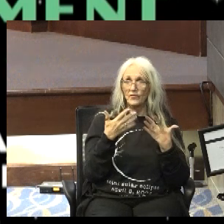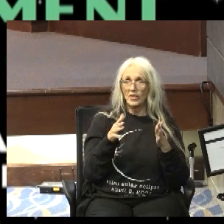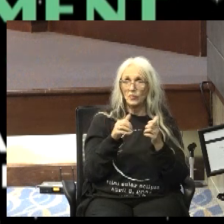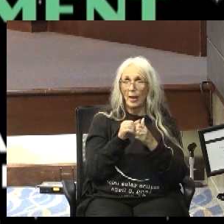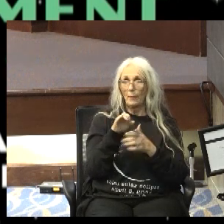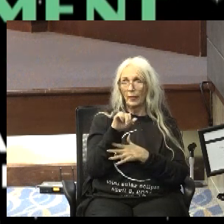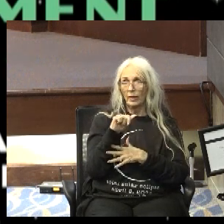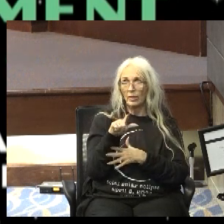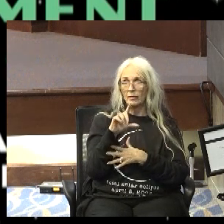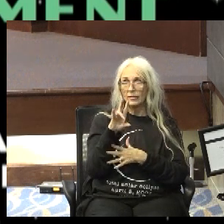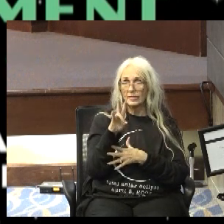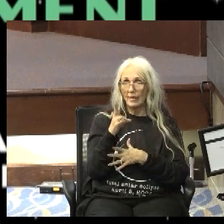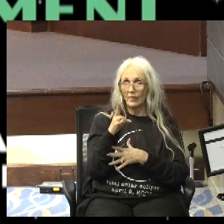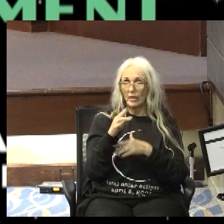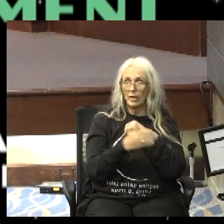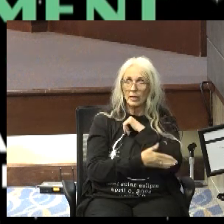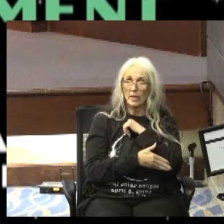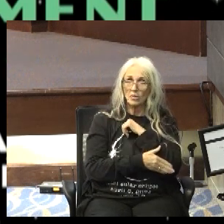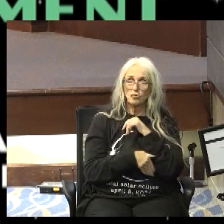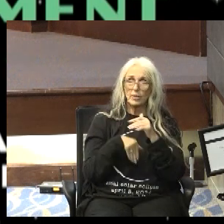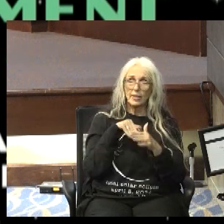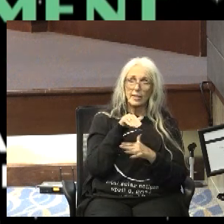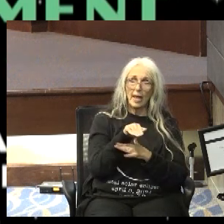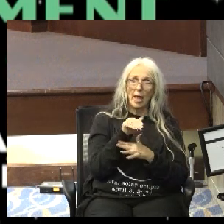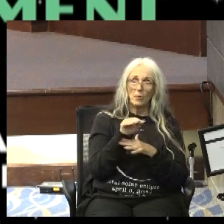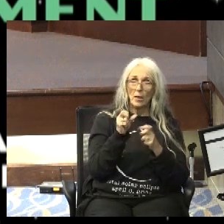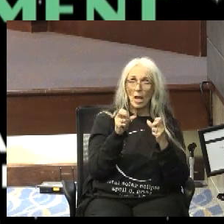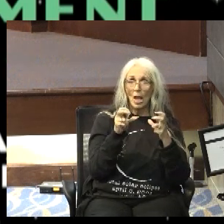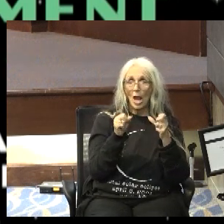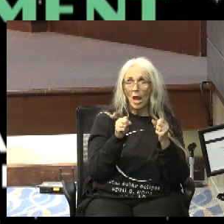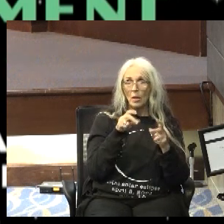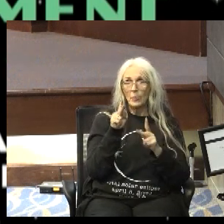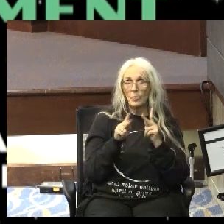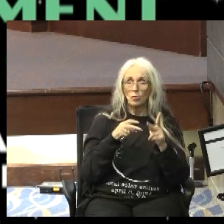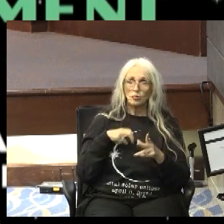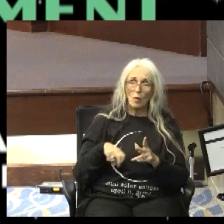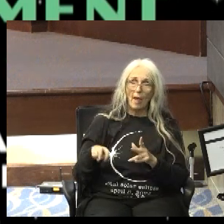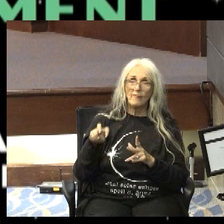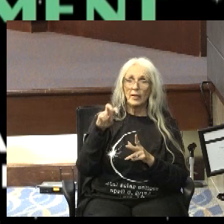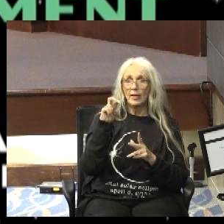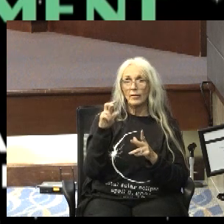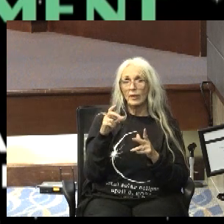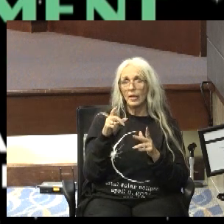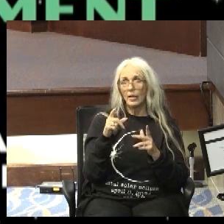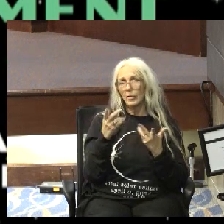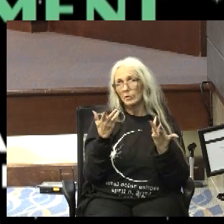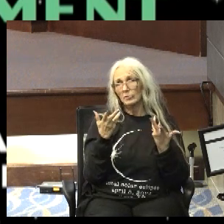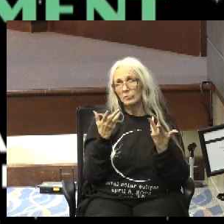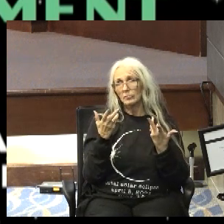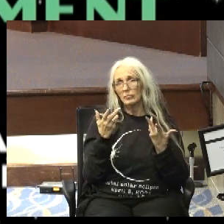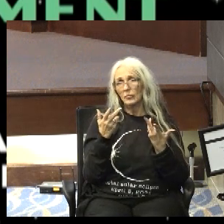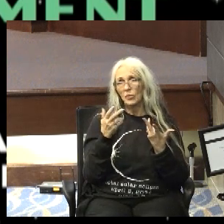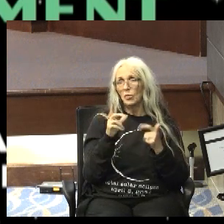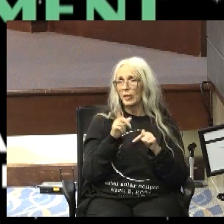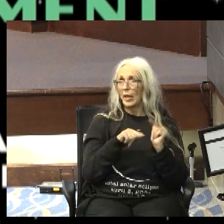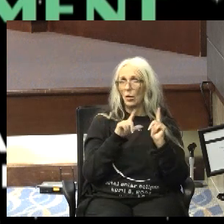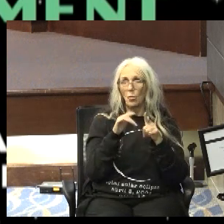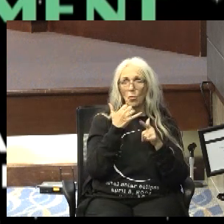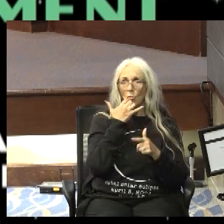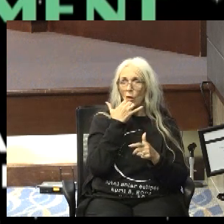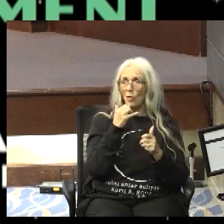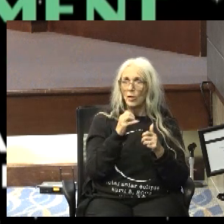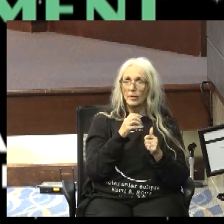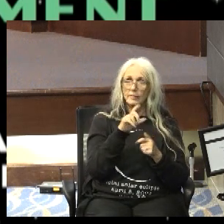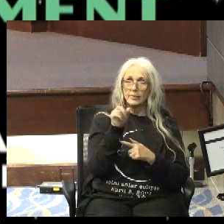April 7th with the Pure Country Night. We figure with a lot of people traveling in, it's stereotypical, but you can't go wrong with Texas